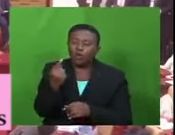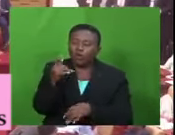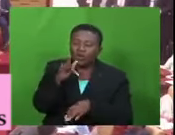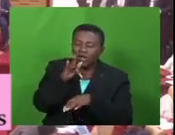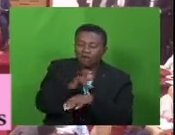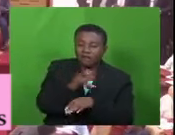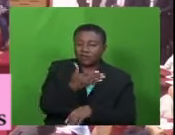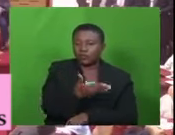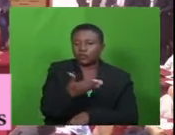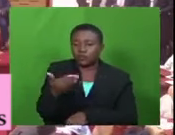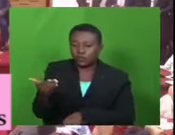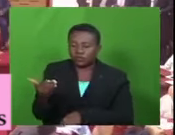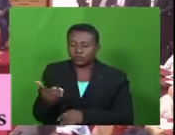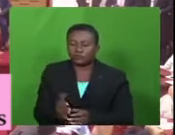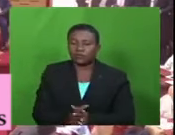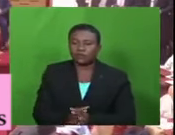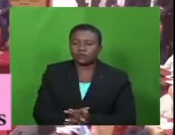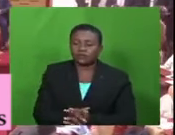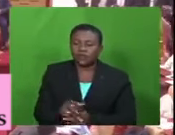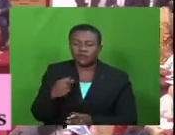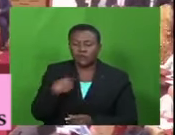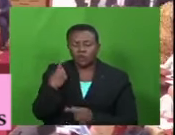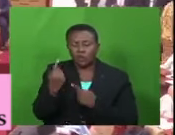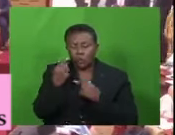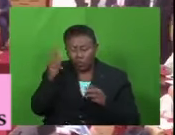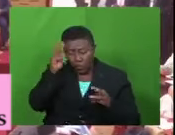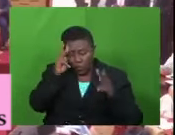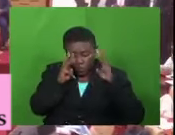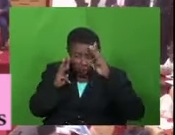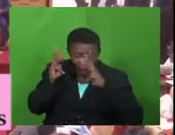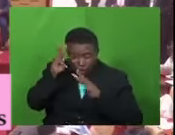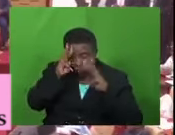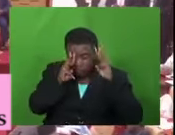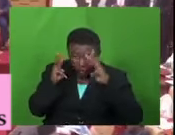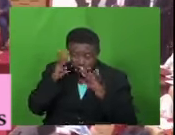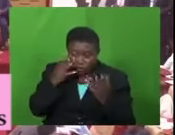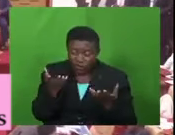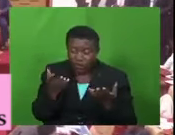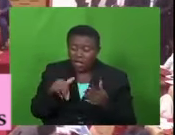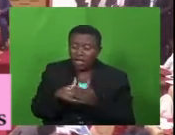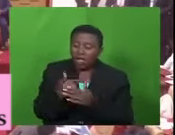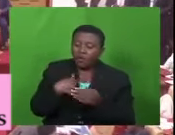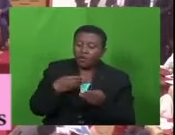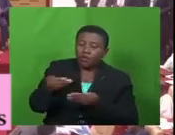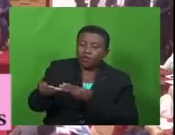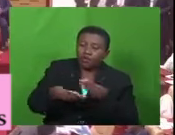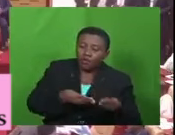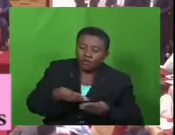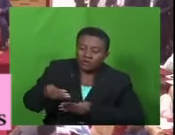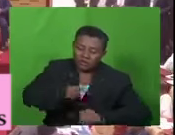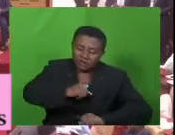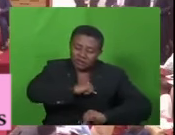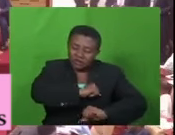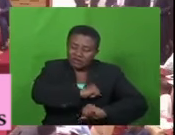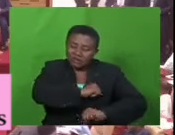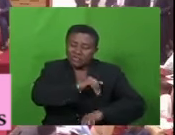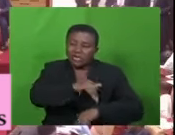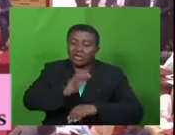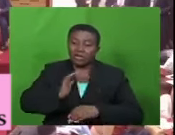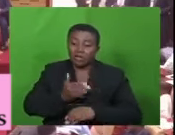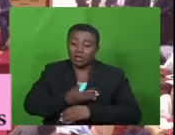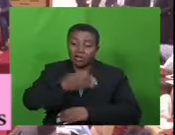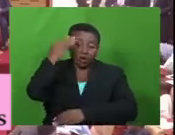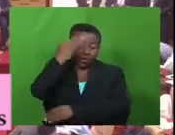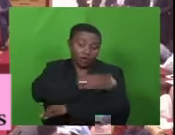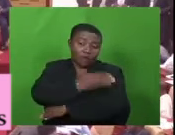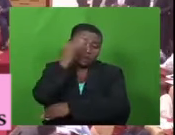country. I do worry about the external expenditure on security at our borders, but we do not have